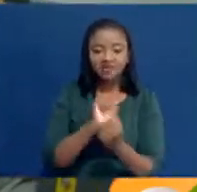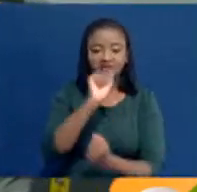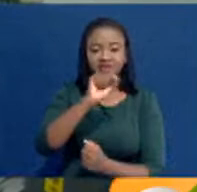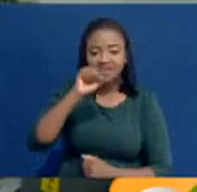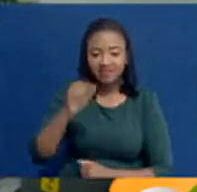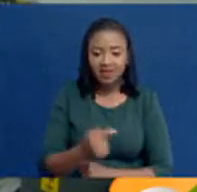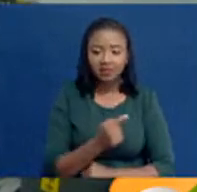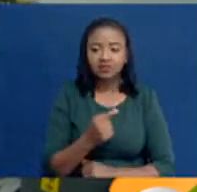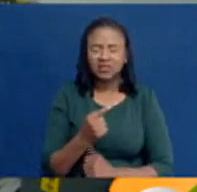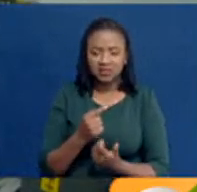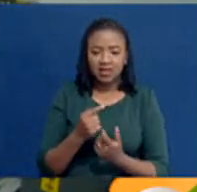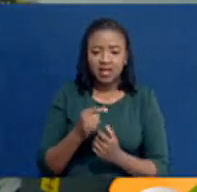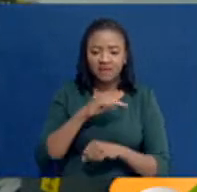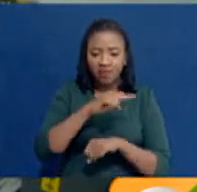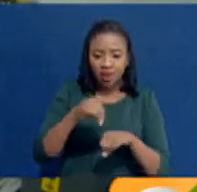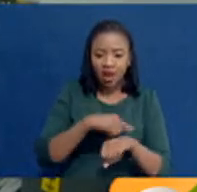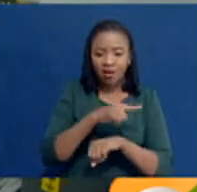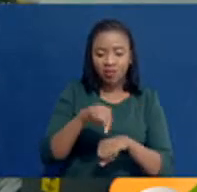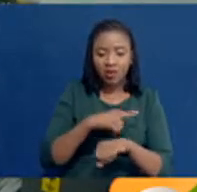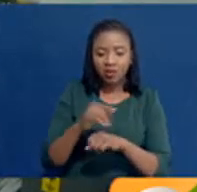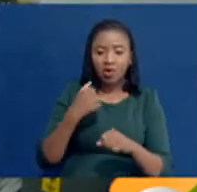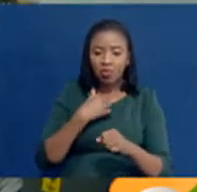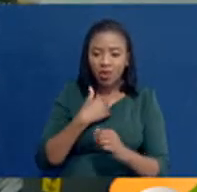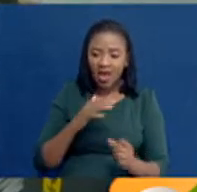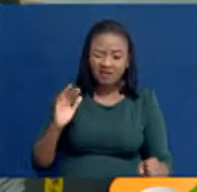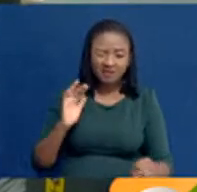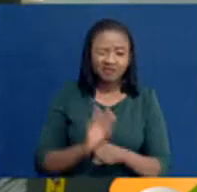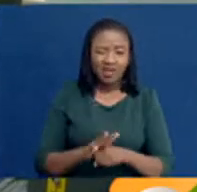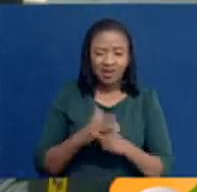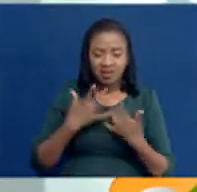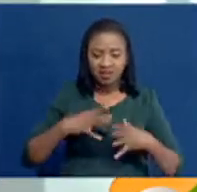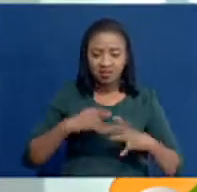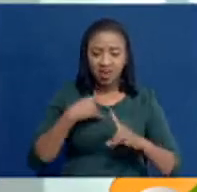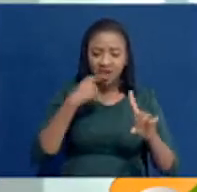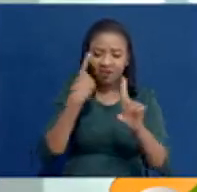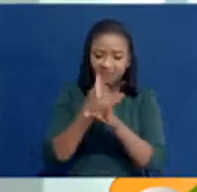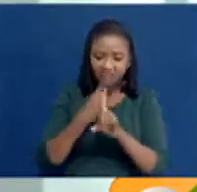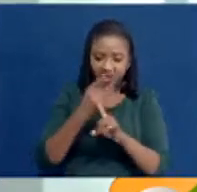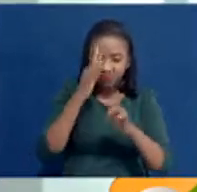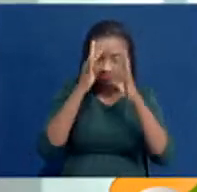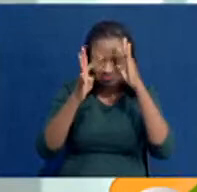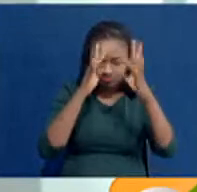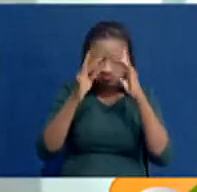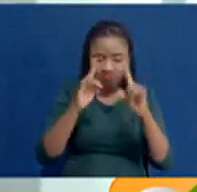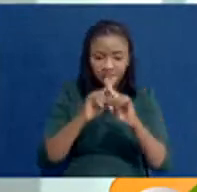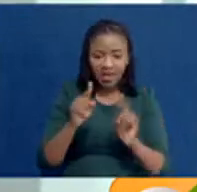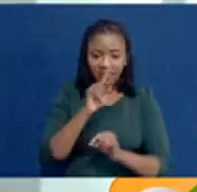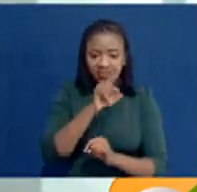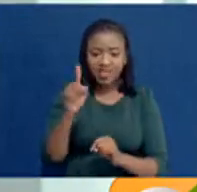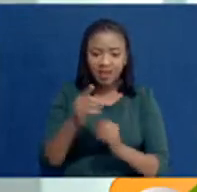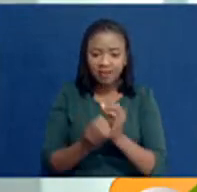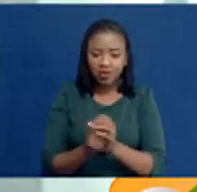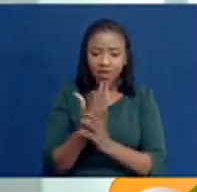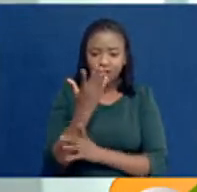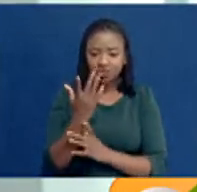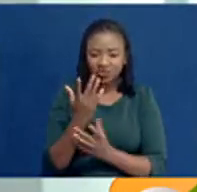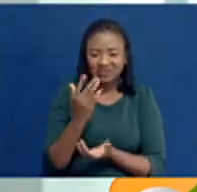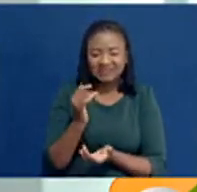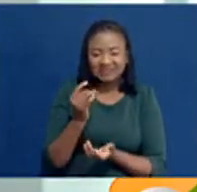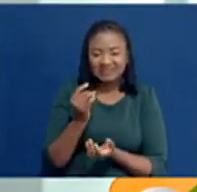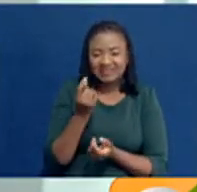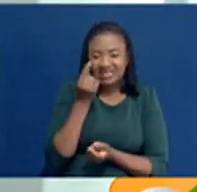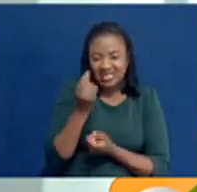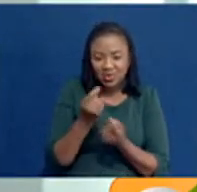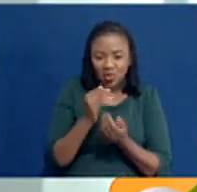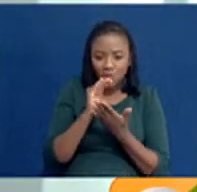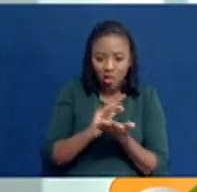hour. There is a whole bunch of people with different innovations, but their volumes are low. So this line